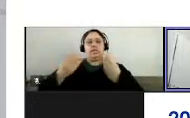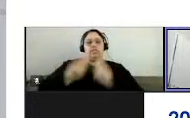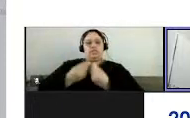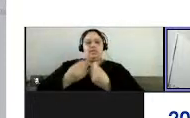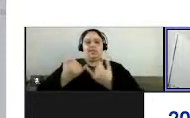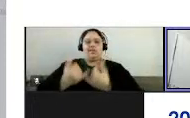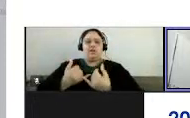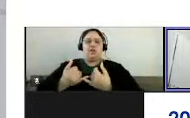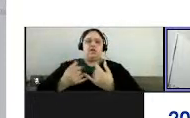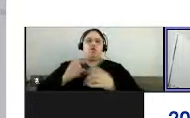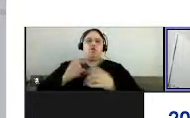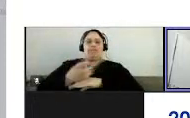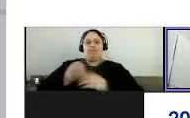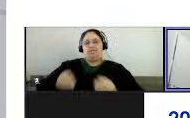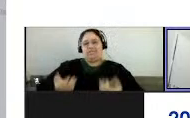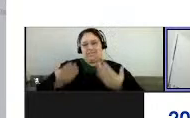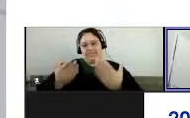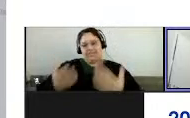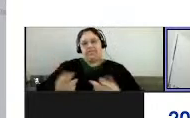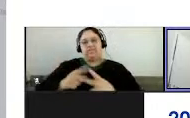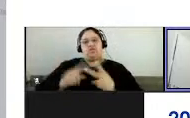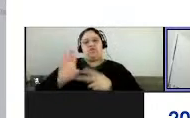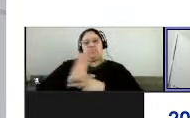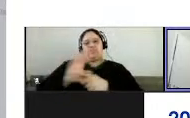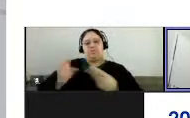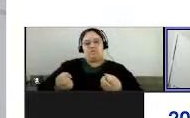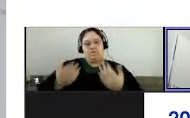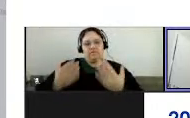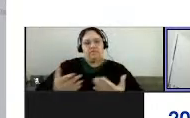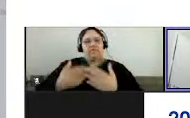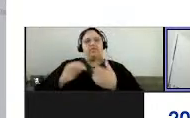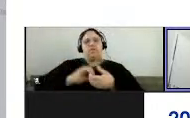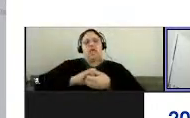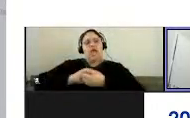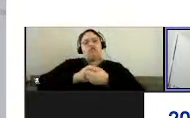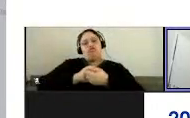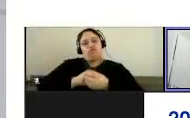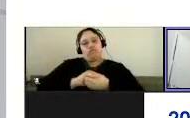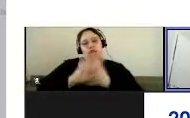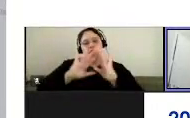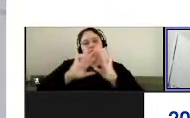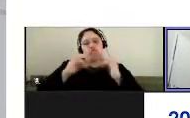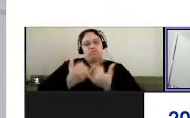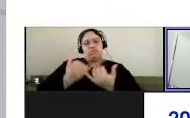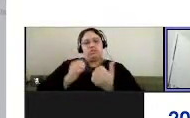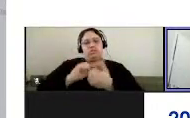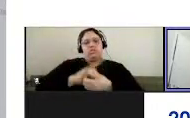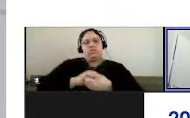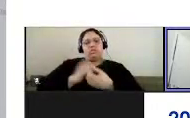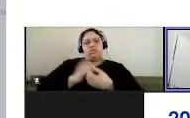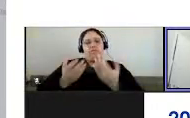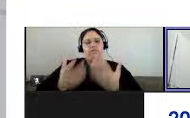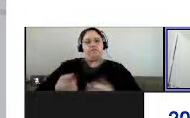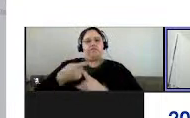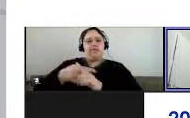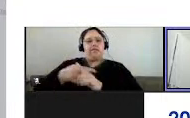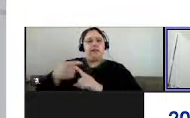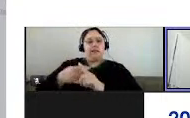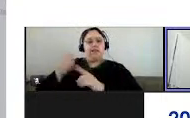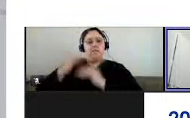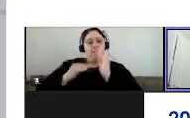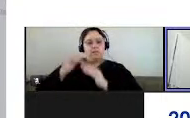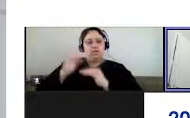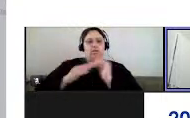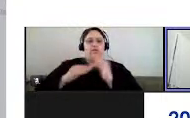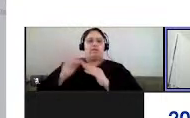included consultancy services, computer services, agency services, and leasing of a building, pension